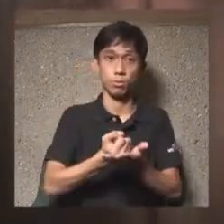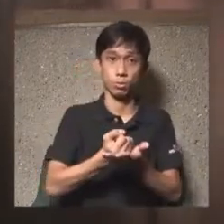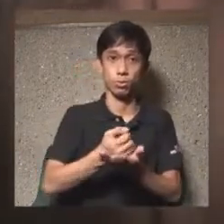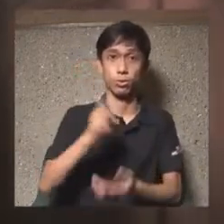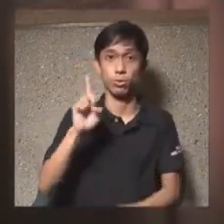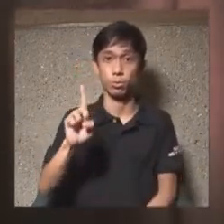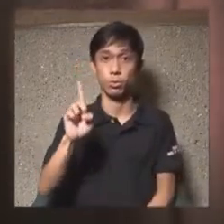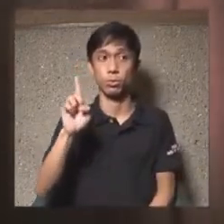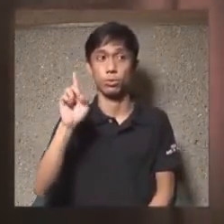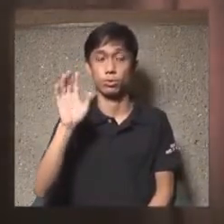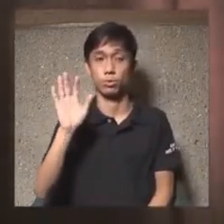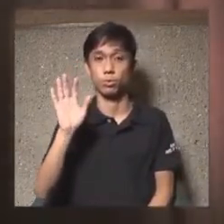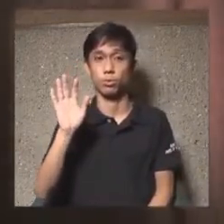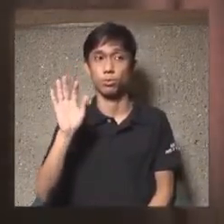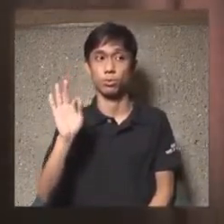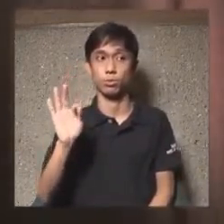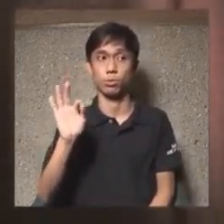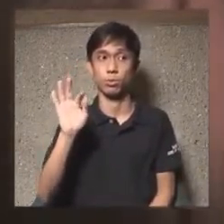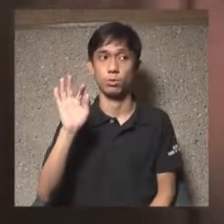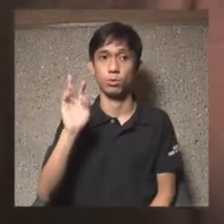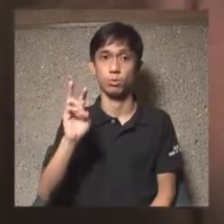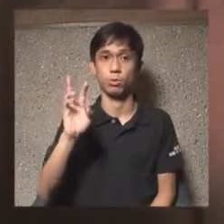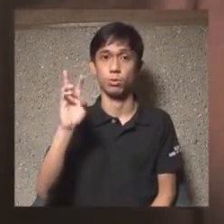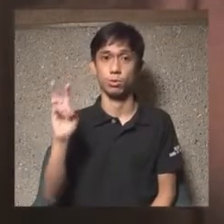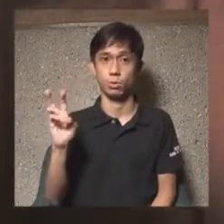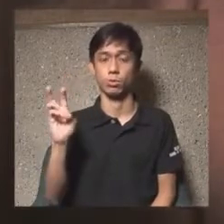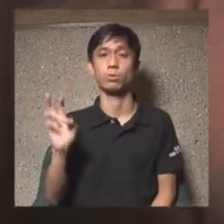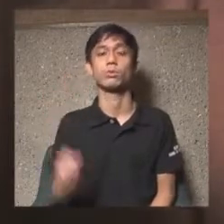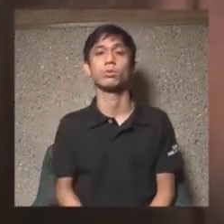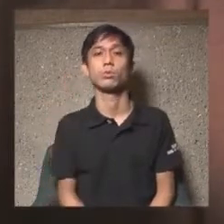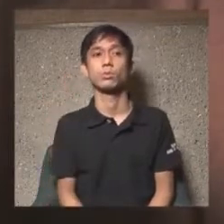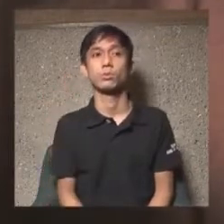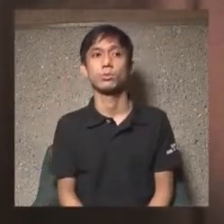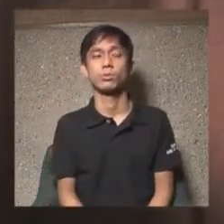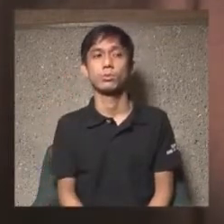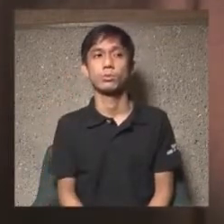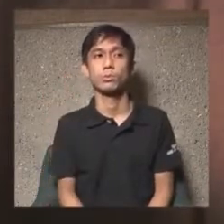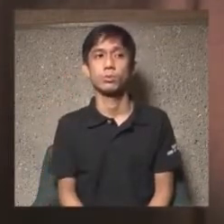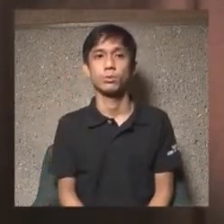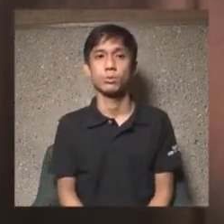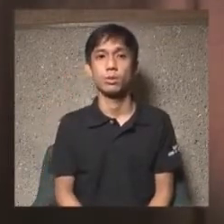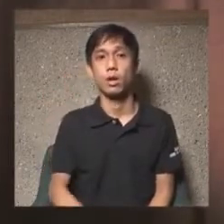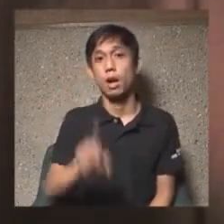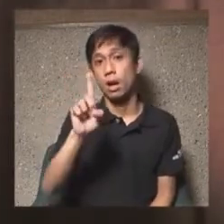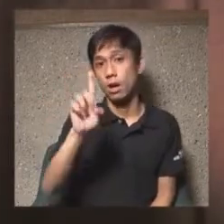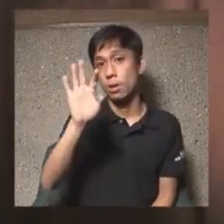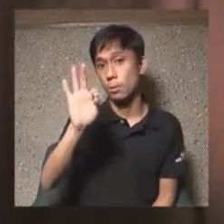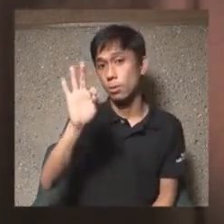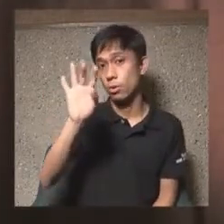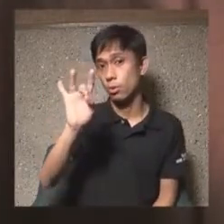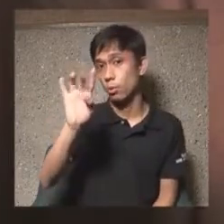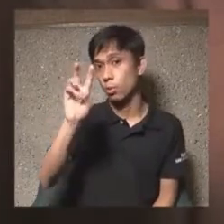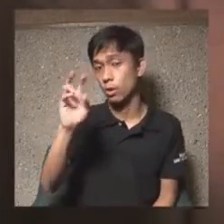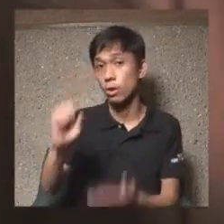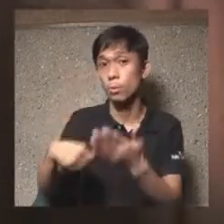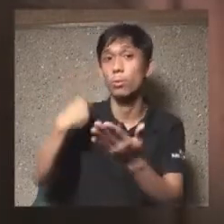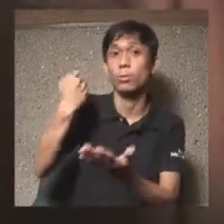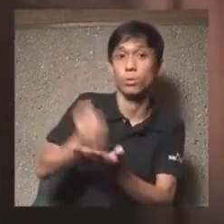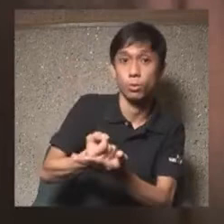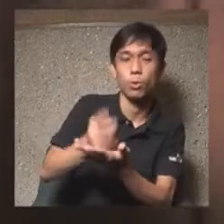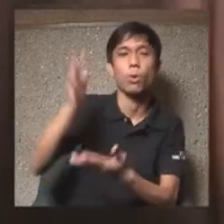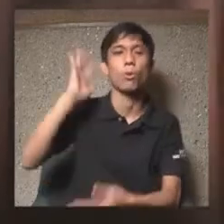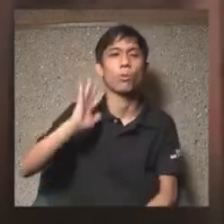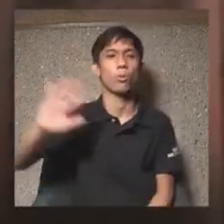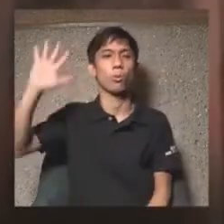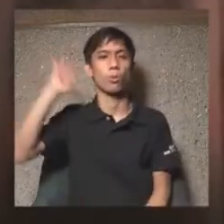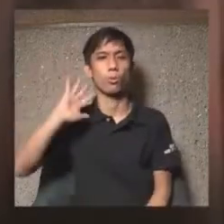90s, nauso, it was common to have ballroom dancing, yes? In parties, there were ballroom